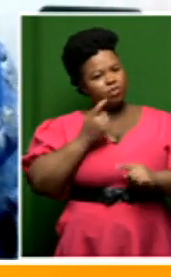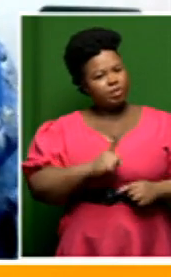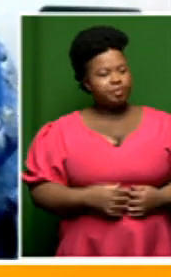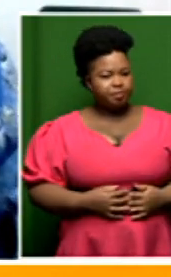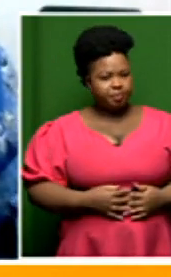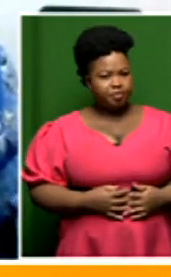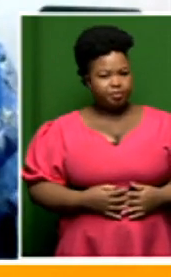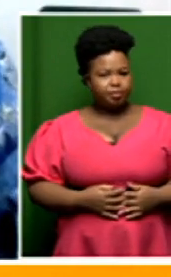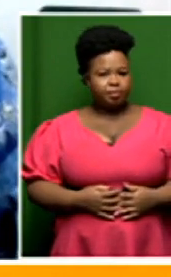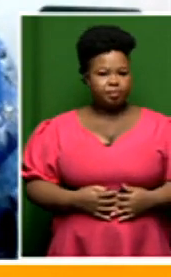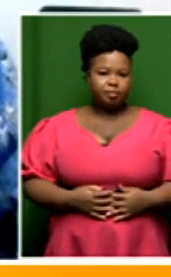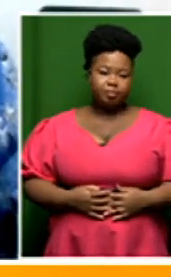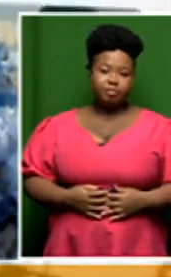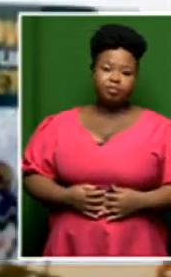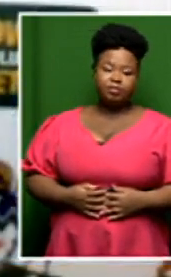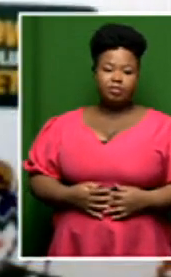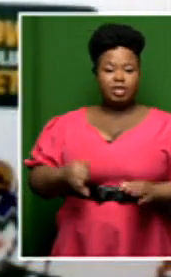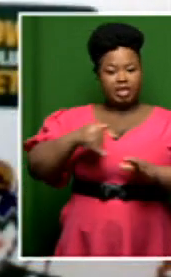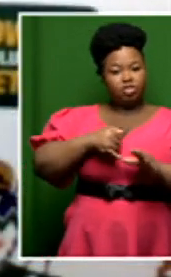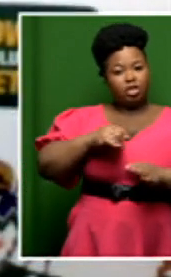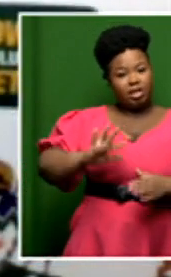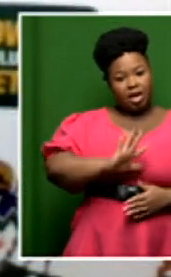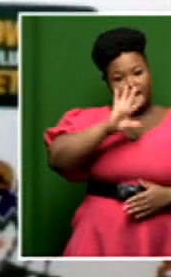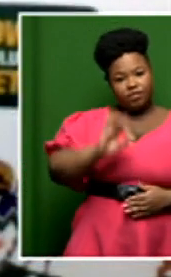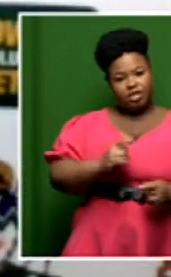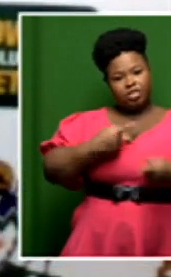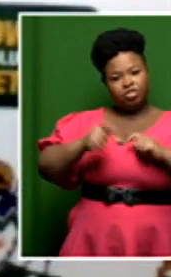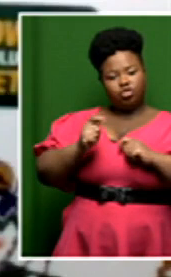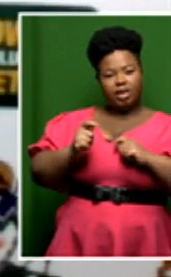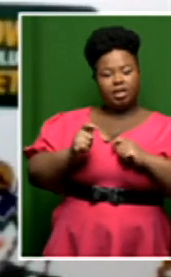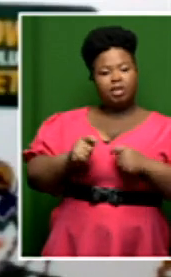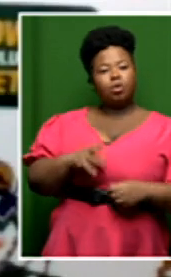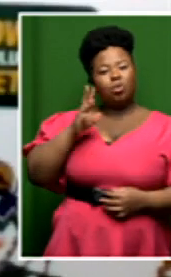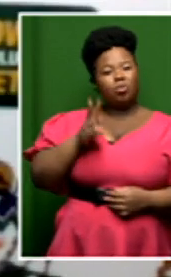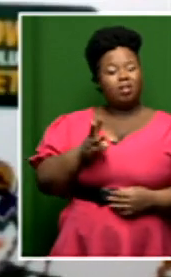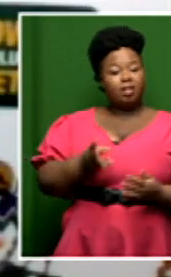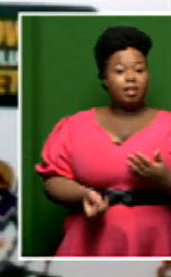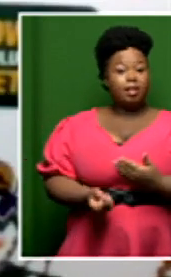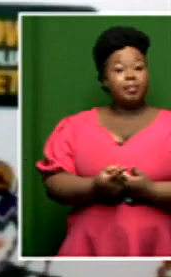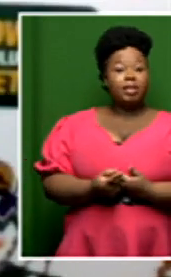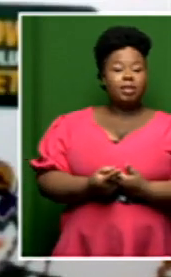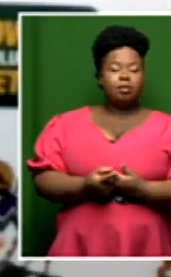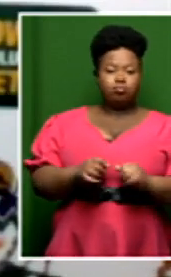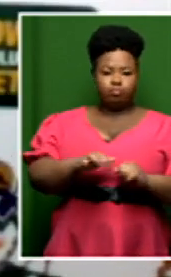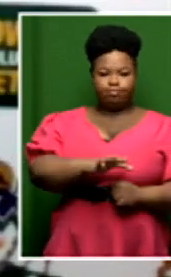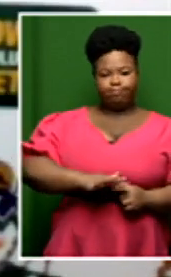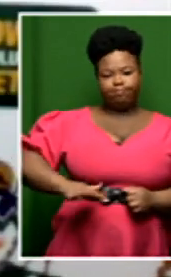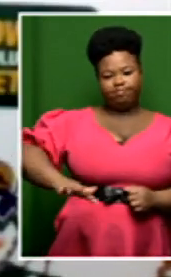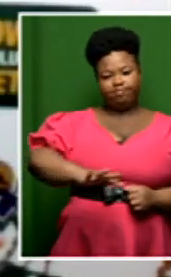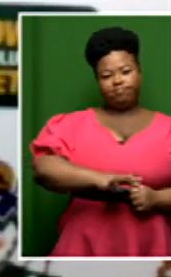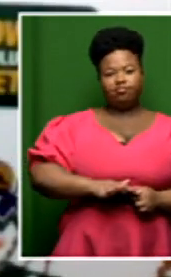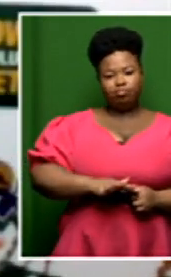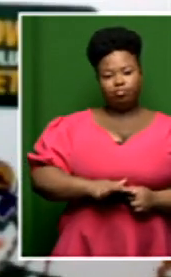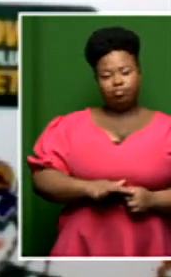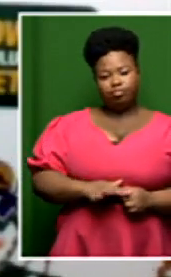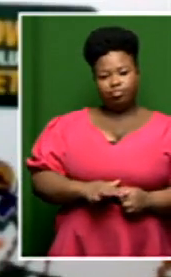achieve. The Intra-African Trade Fair is a platform